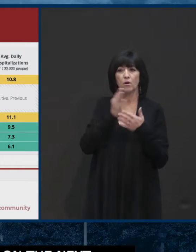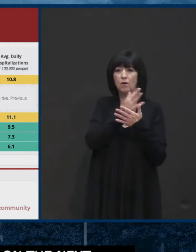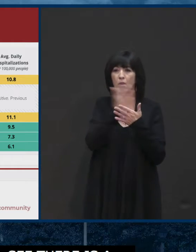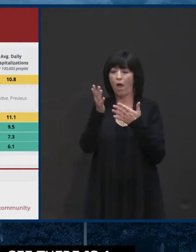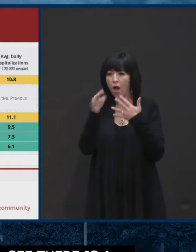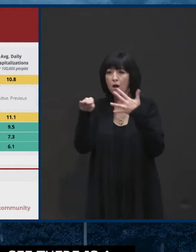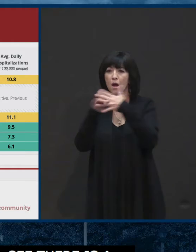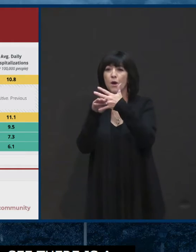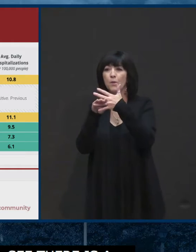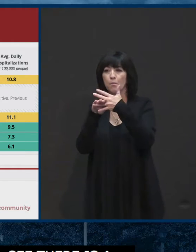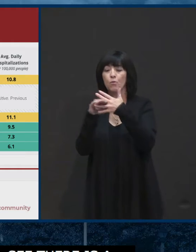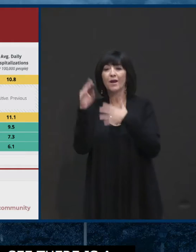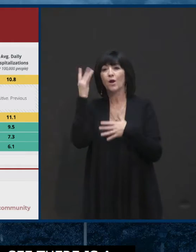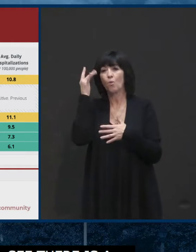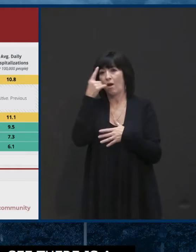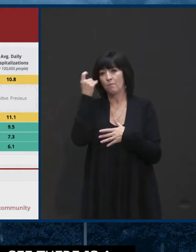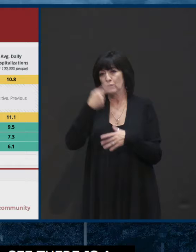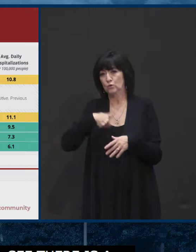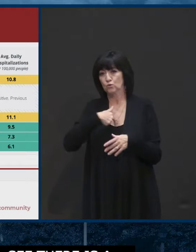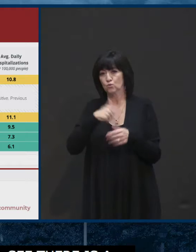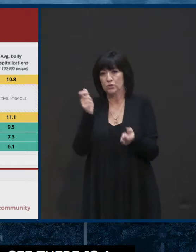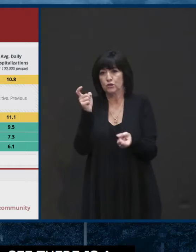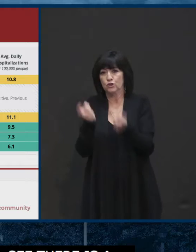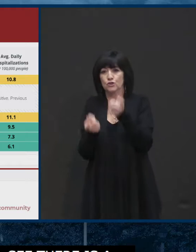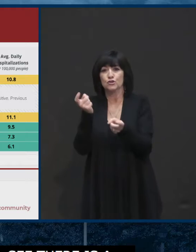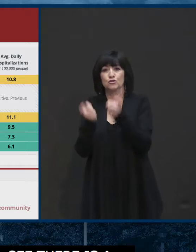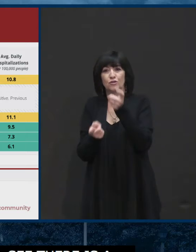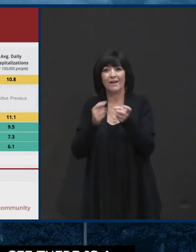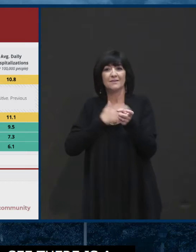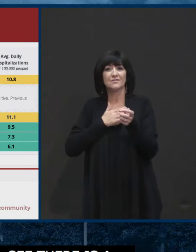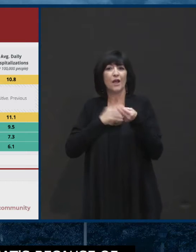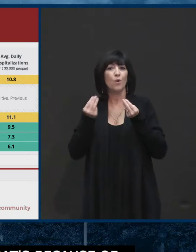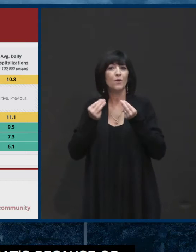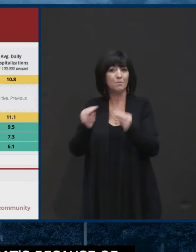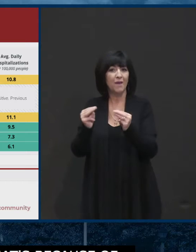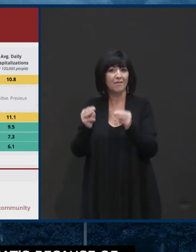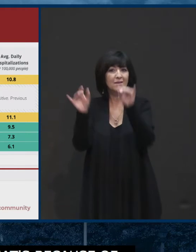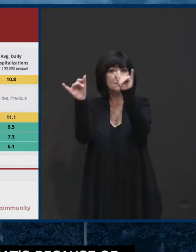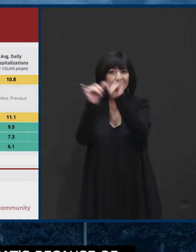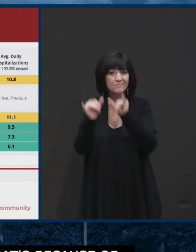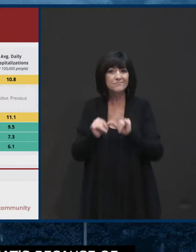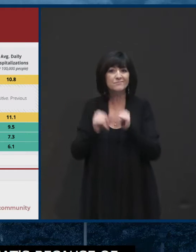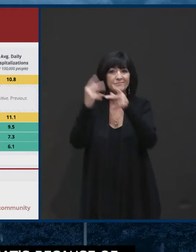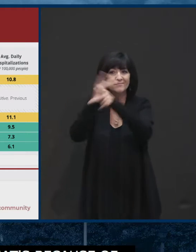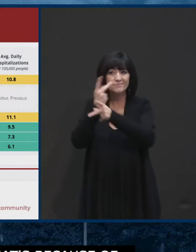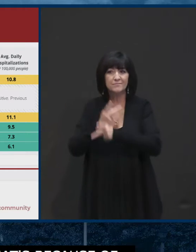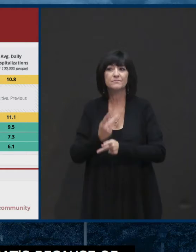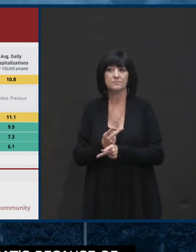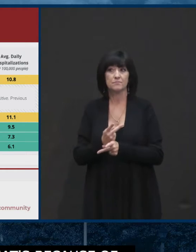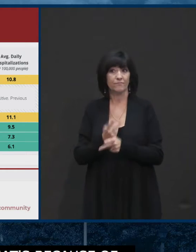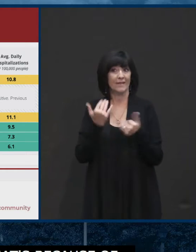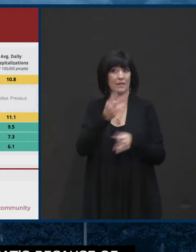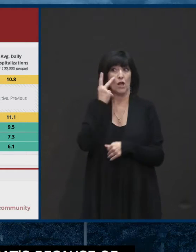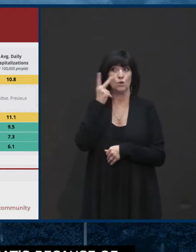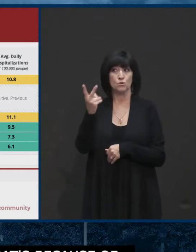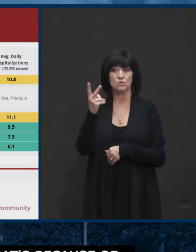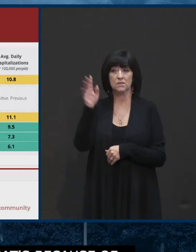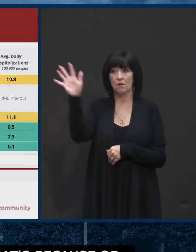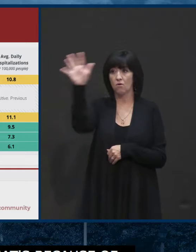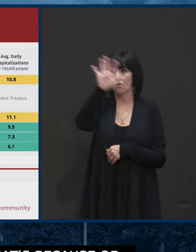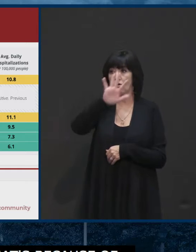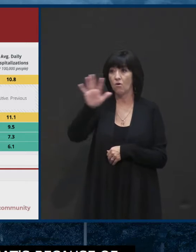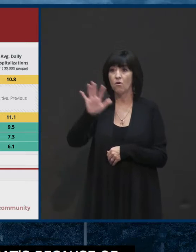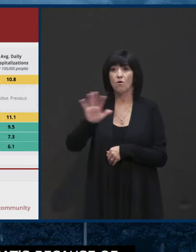the changing methodology. But you can also see we're still all in yellow, which if we hadn't made